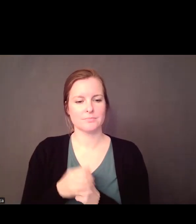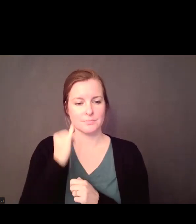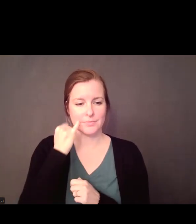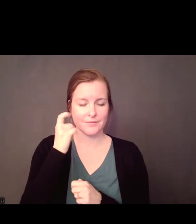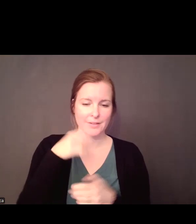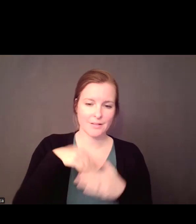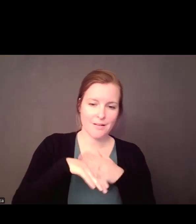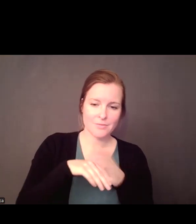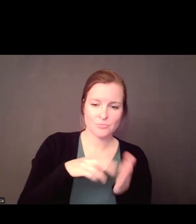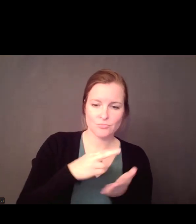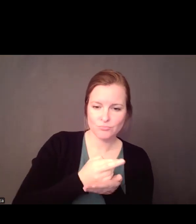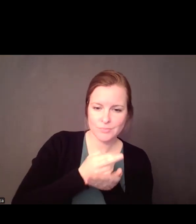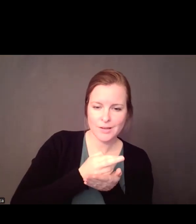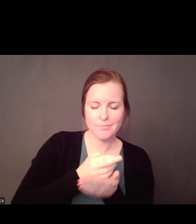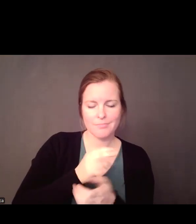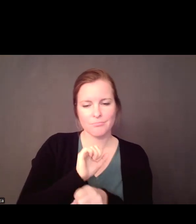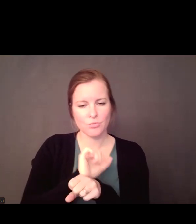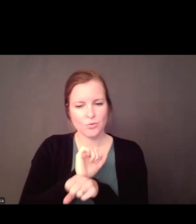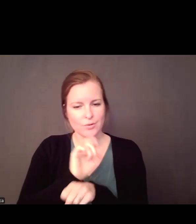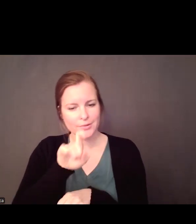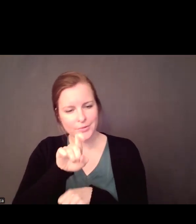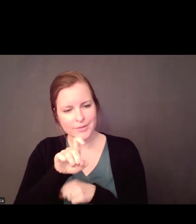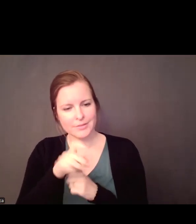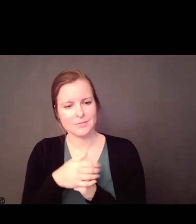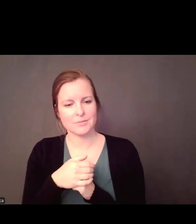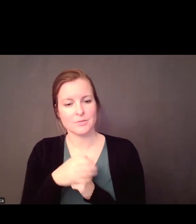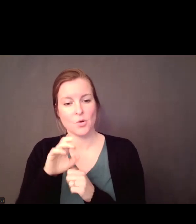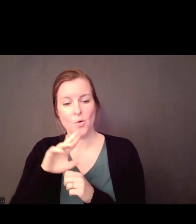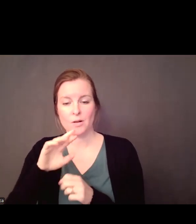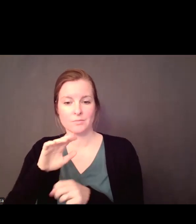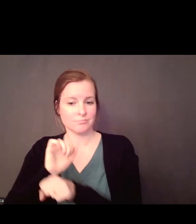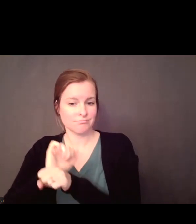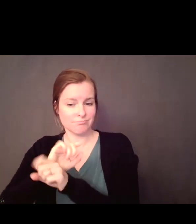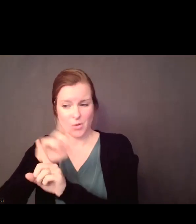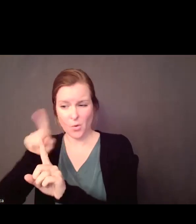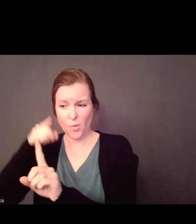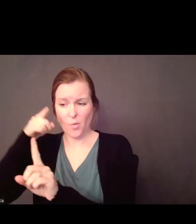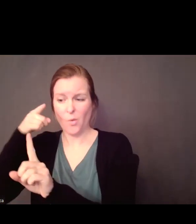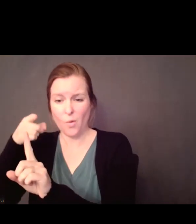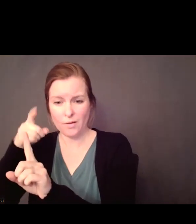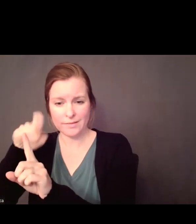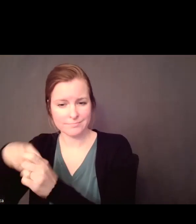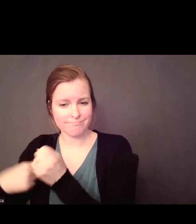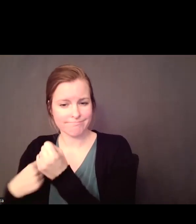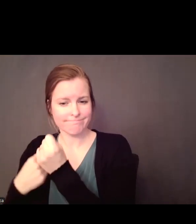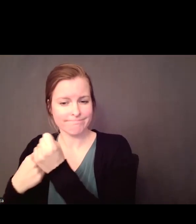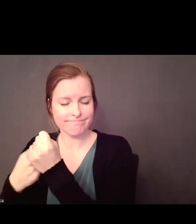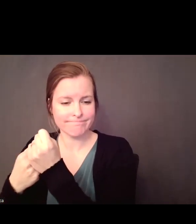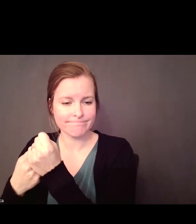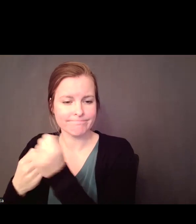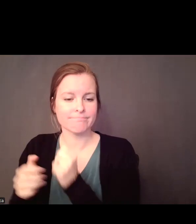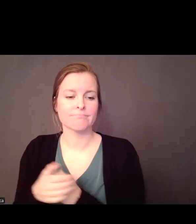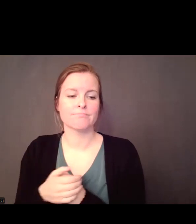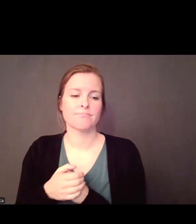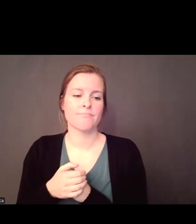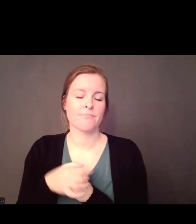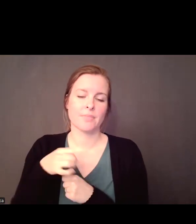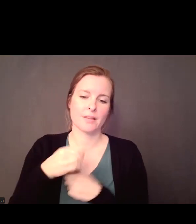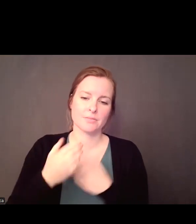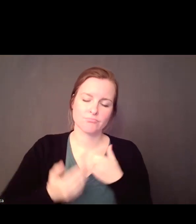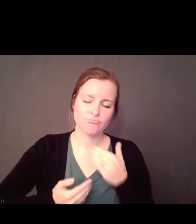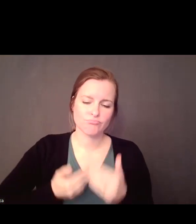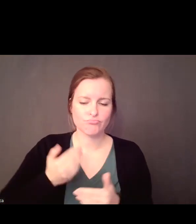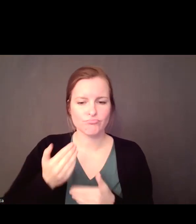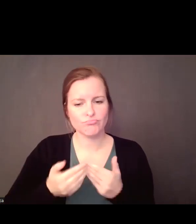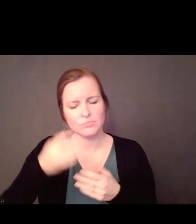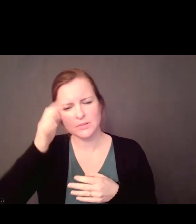and career needs, and or to achieve an employment goal. Um, as we move through this process, and we're making decisions